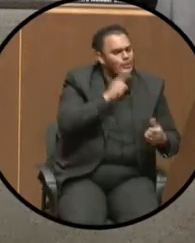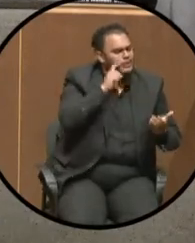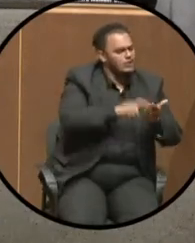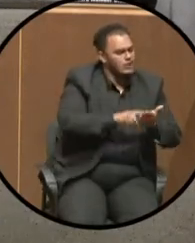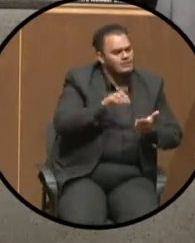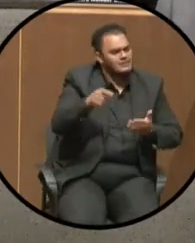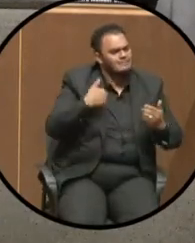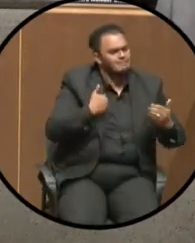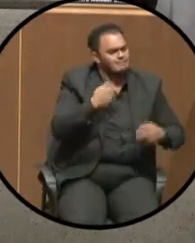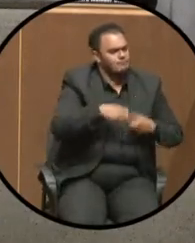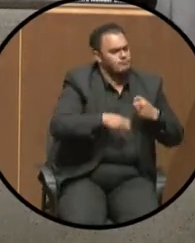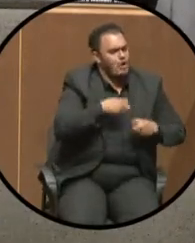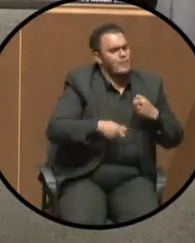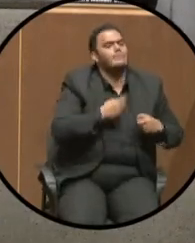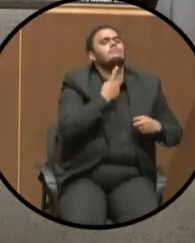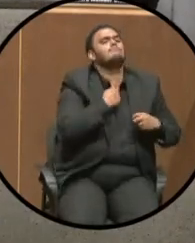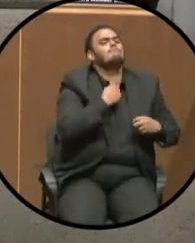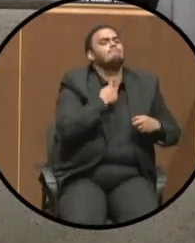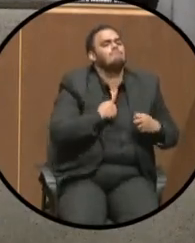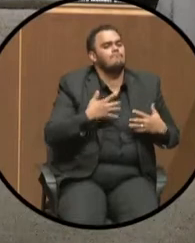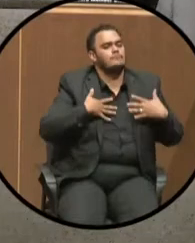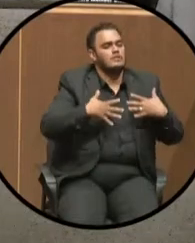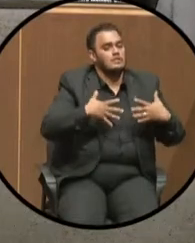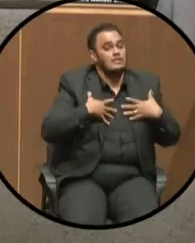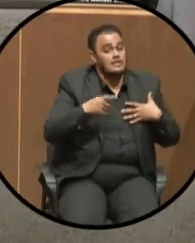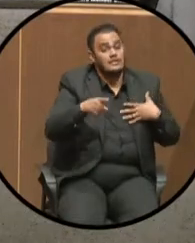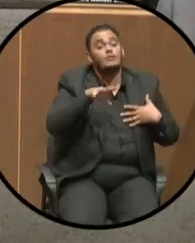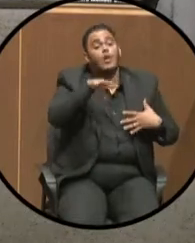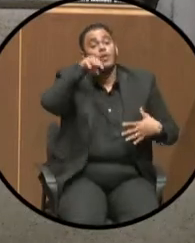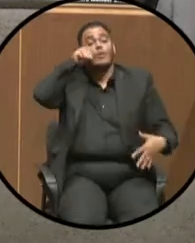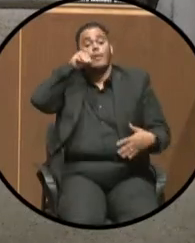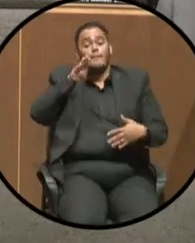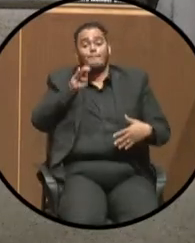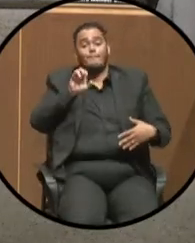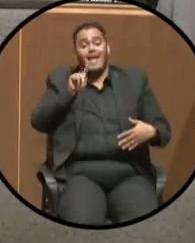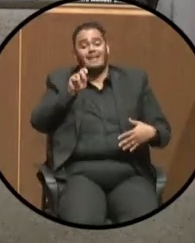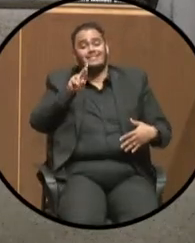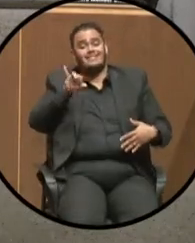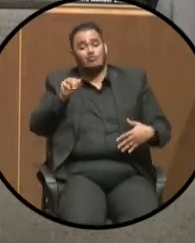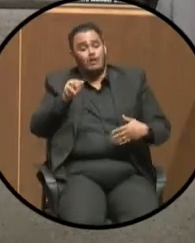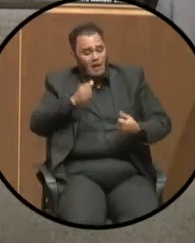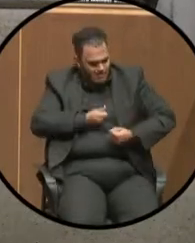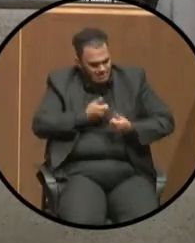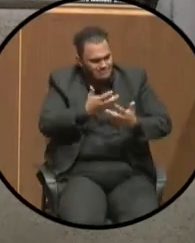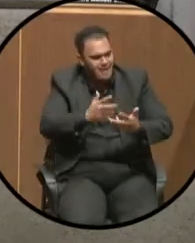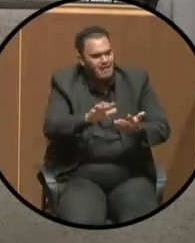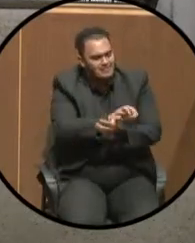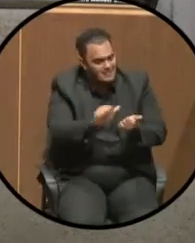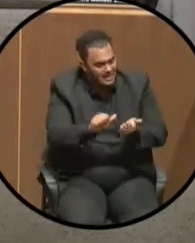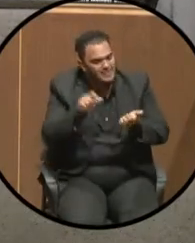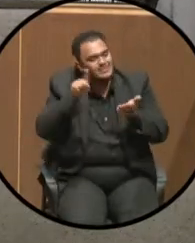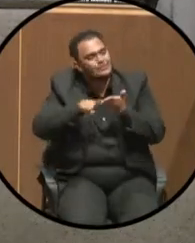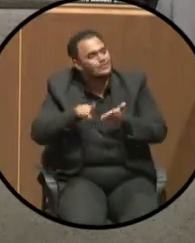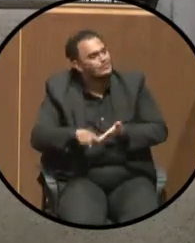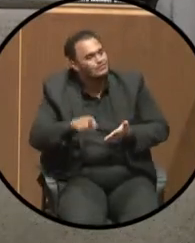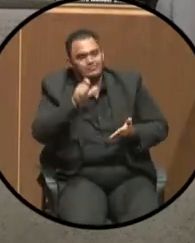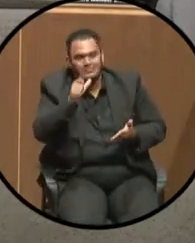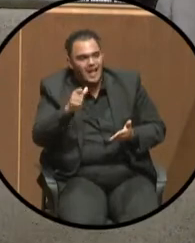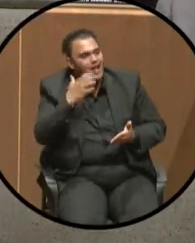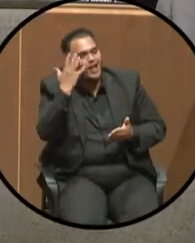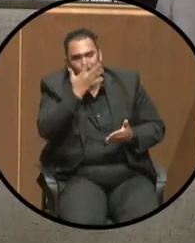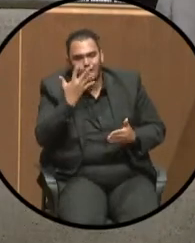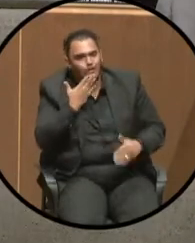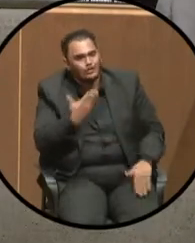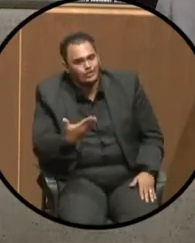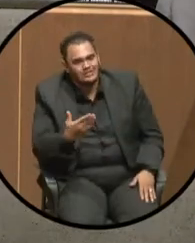throat. The mask was causing him to breathe in his bacteria and was causing damage. The research on this does not look good, and he may be